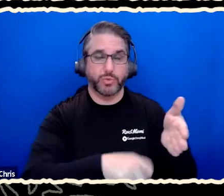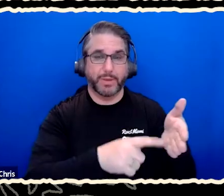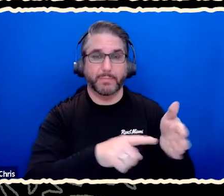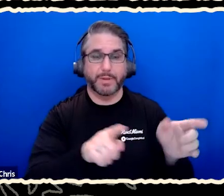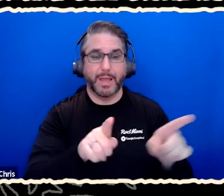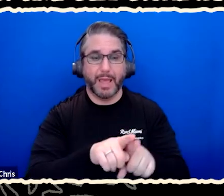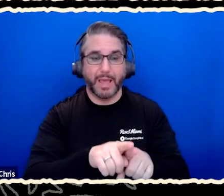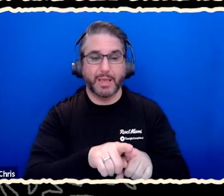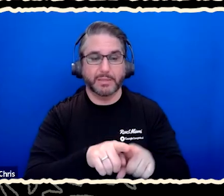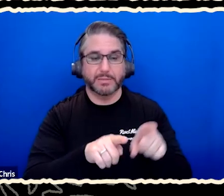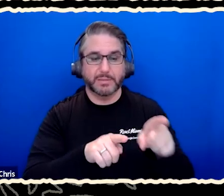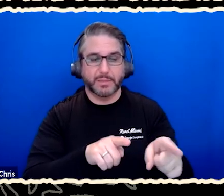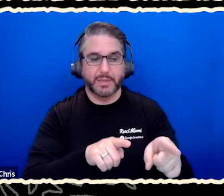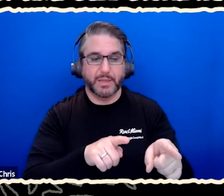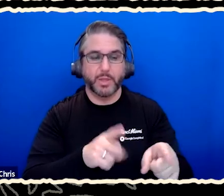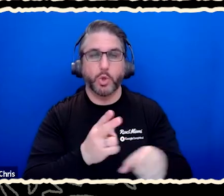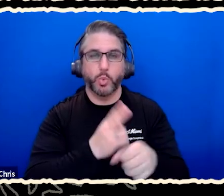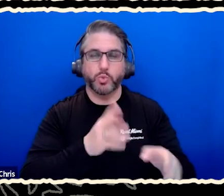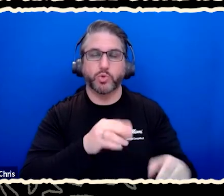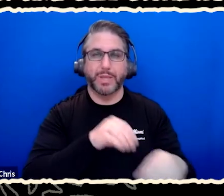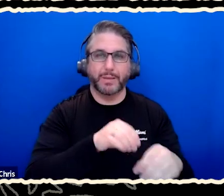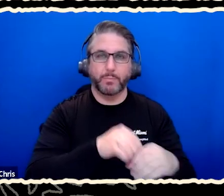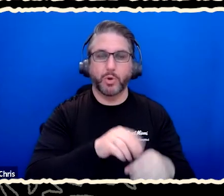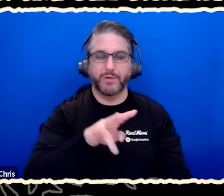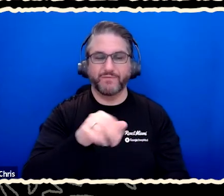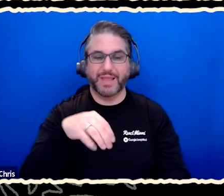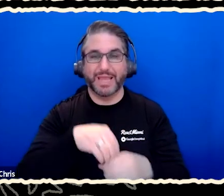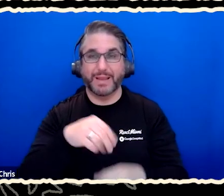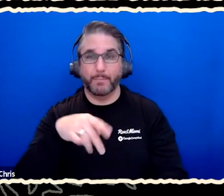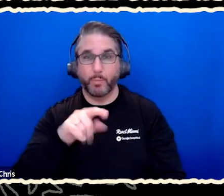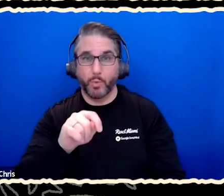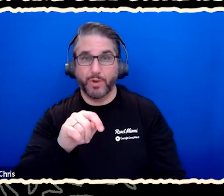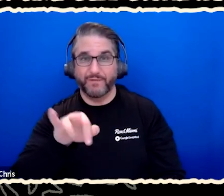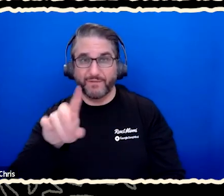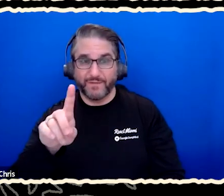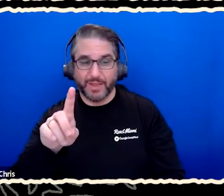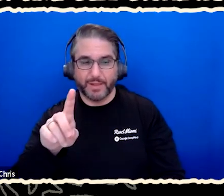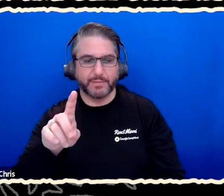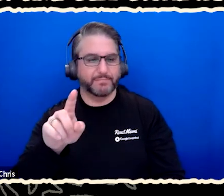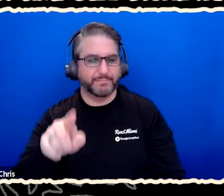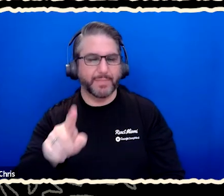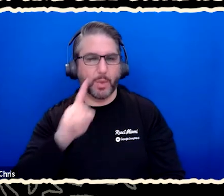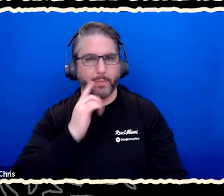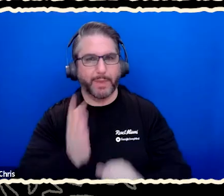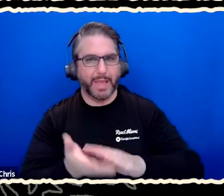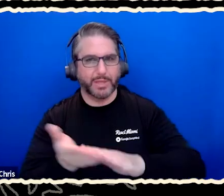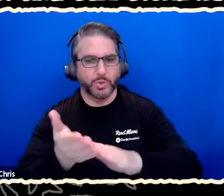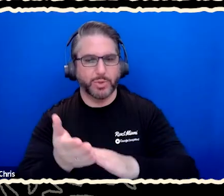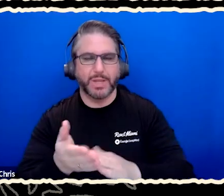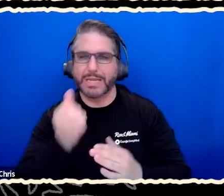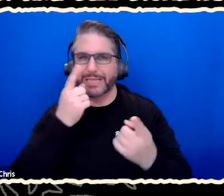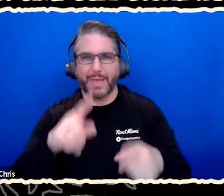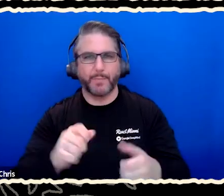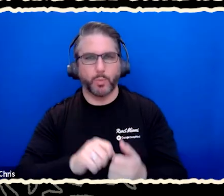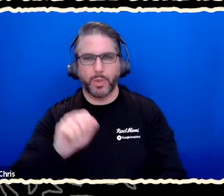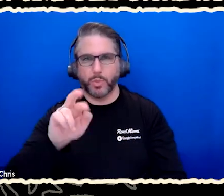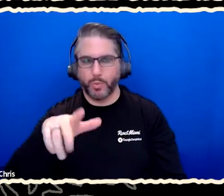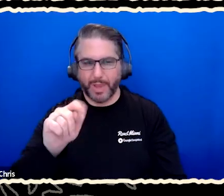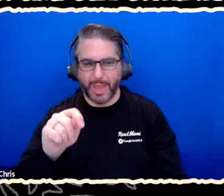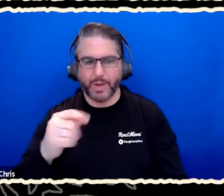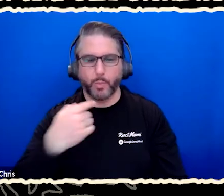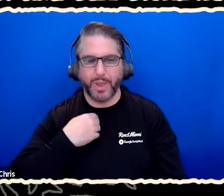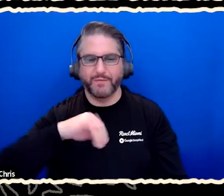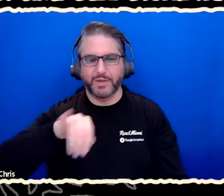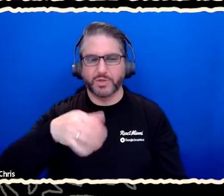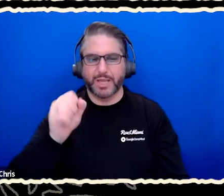user input via input field and then it will be executed. This will not happen with React. So JSX is already in place